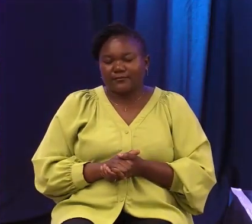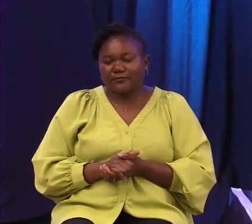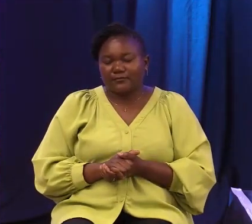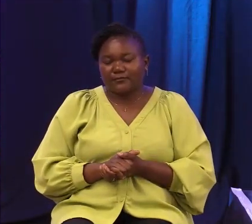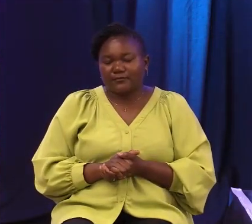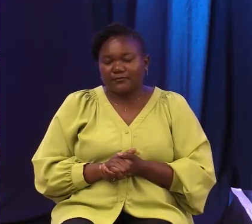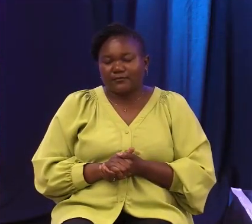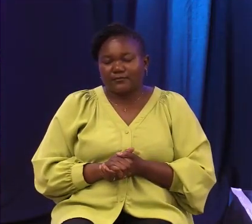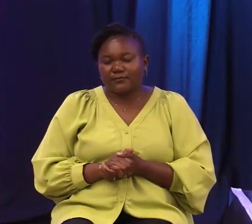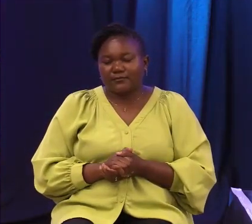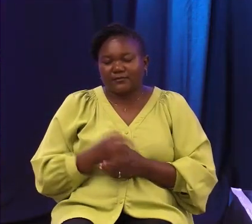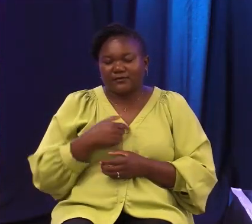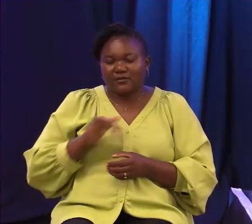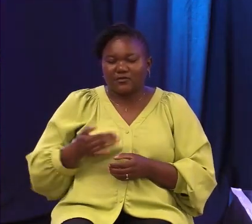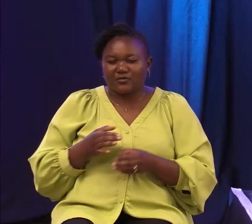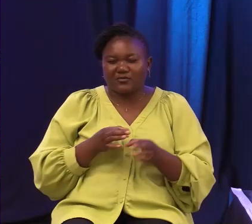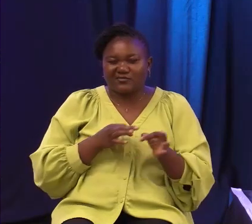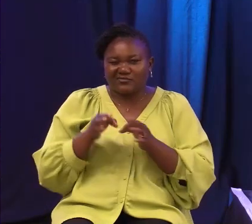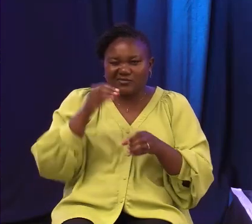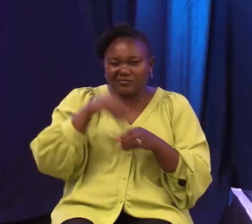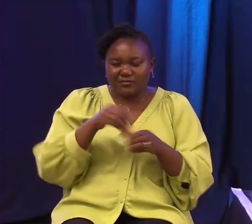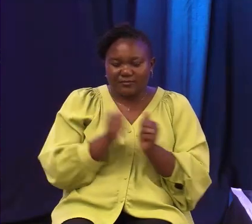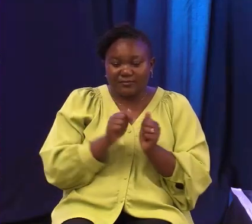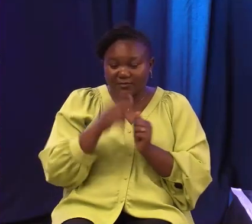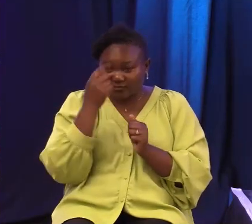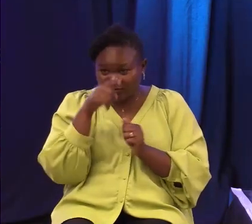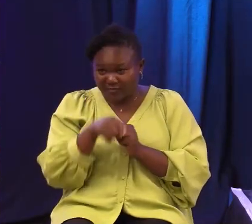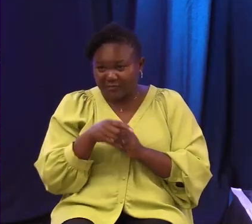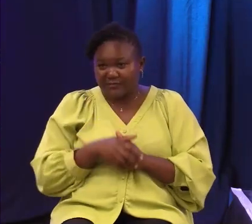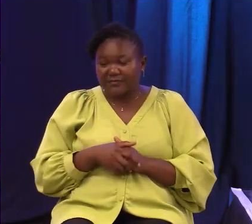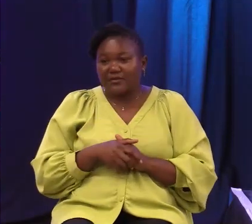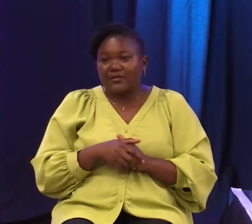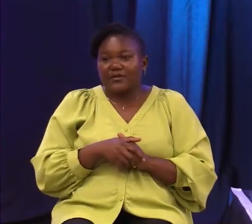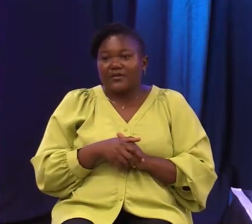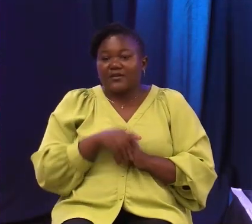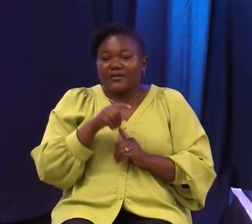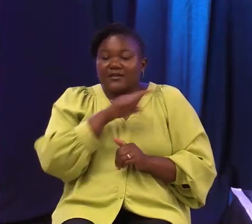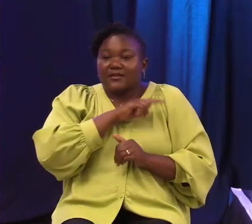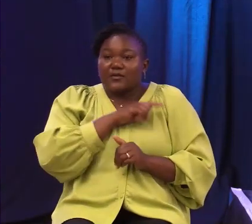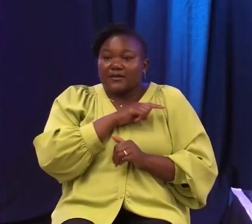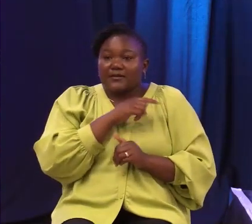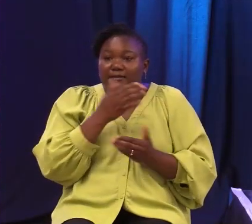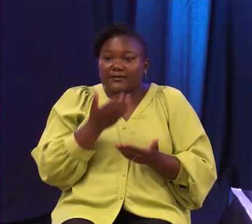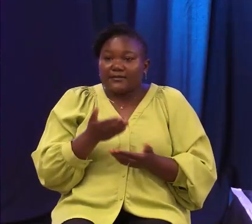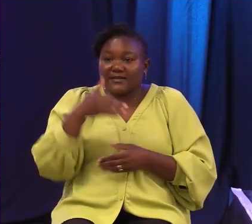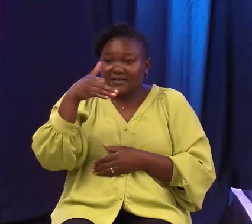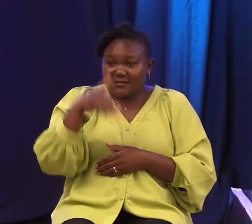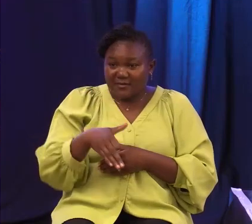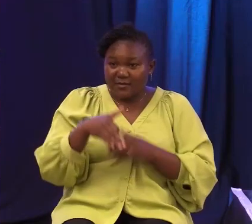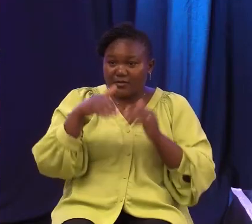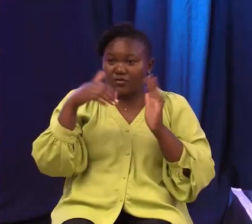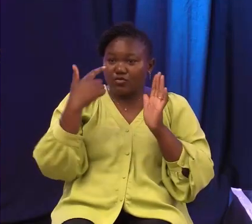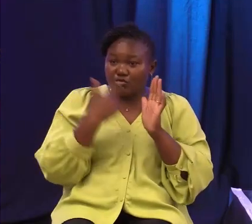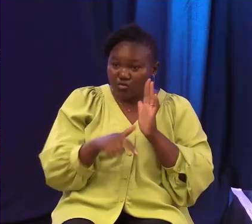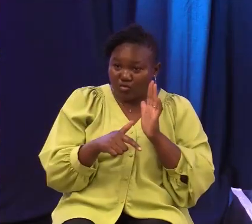I want you to stress that line. And this is why the Namibian law,